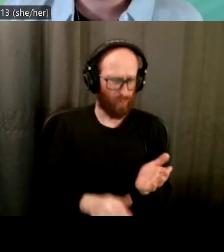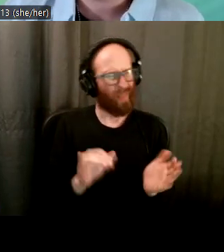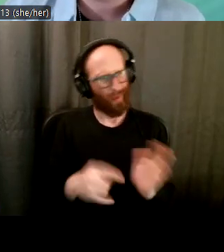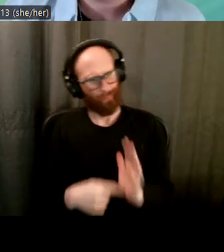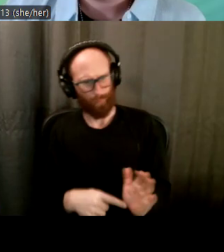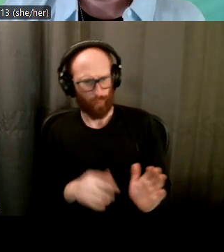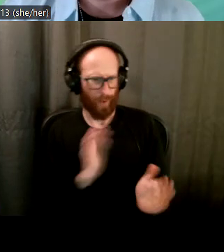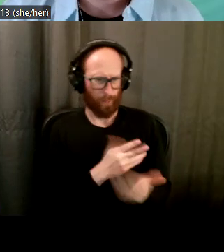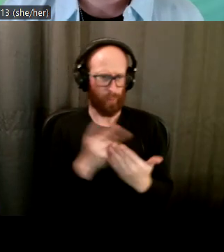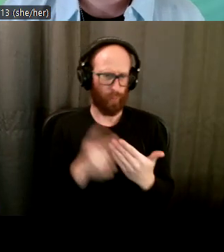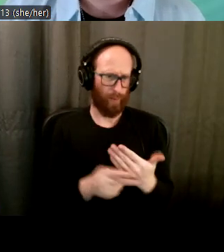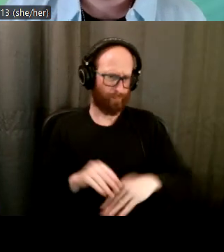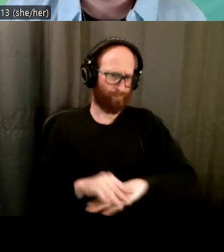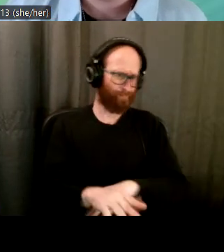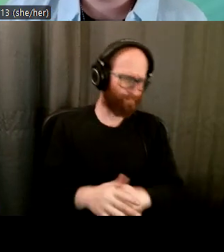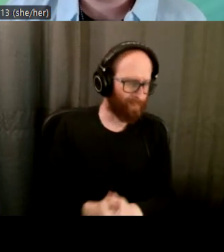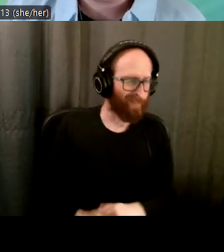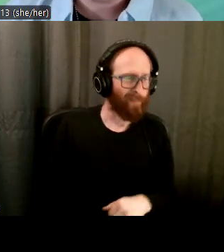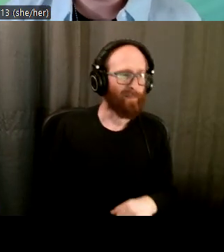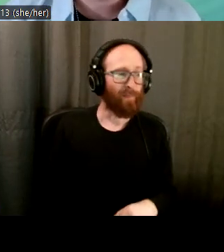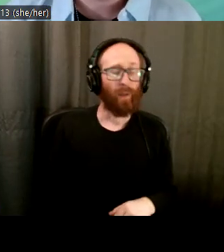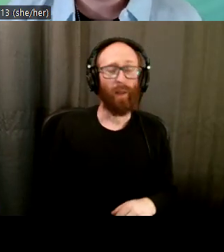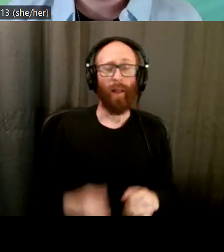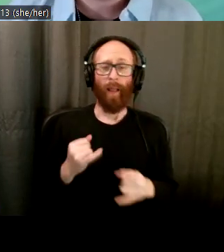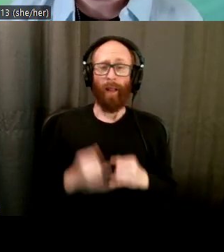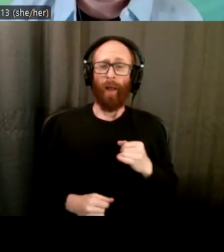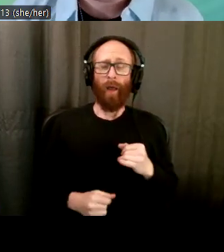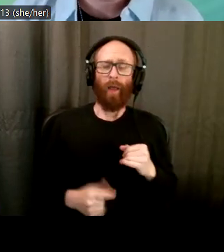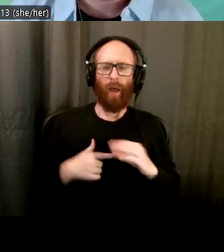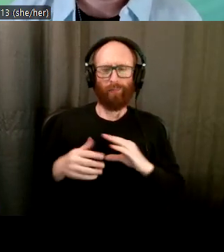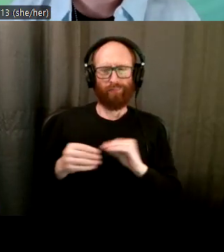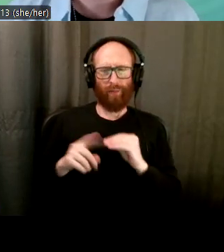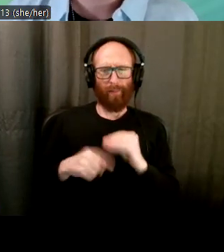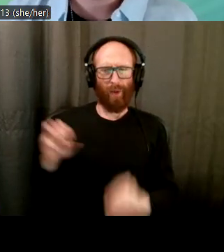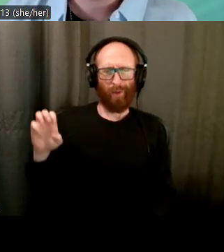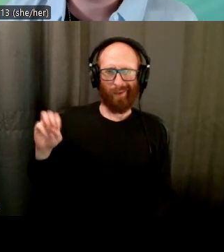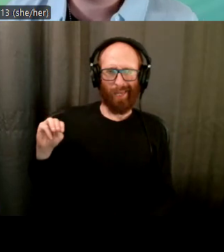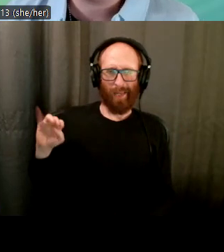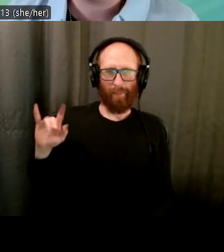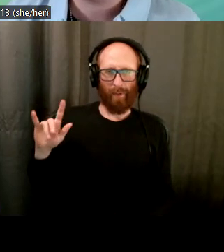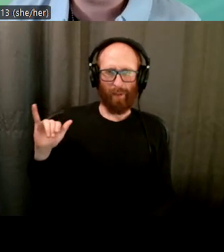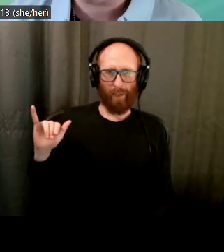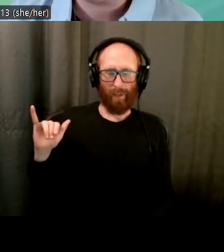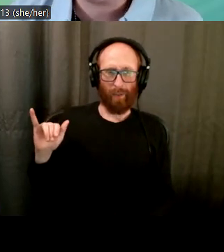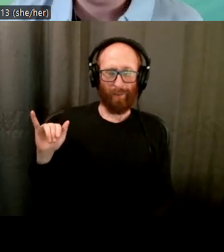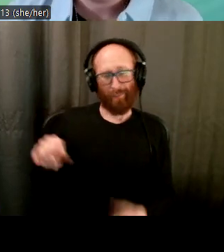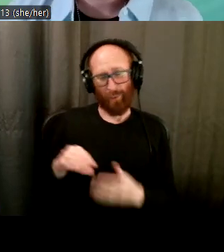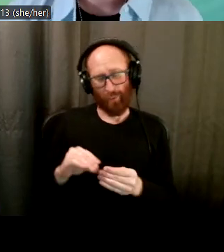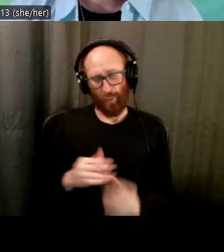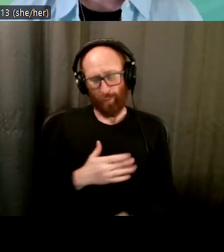schools. And lastly, I'm going to share a story about Emily. So this story is very close to my